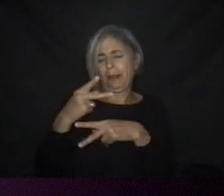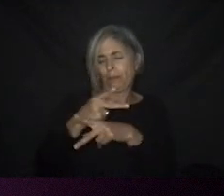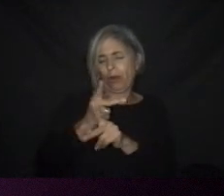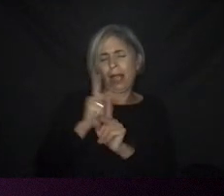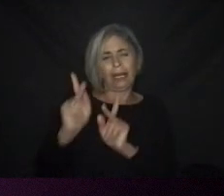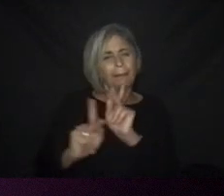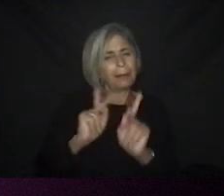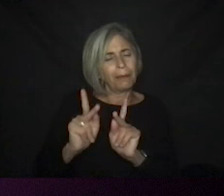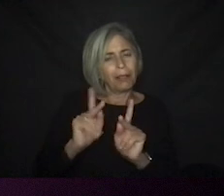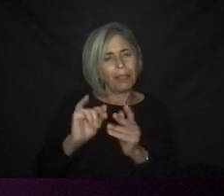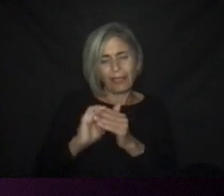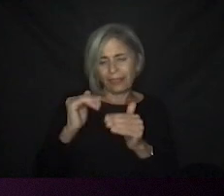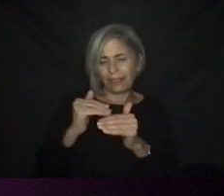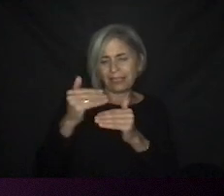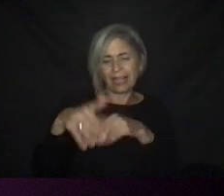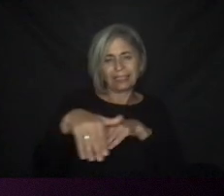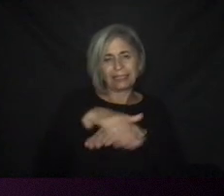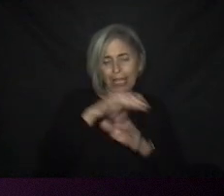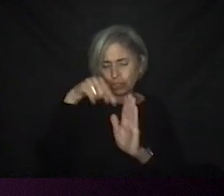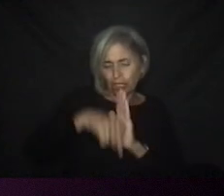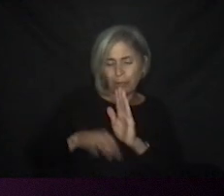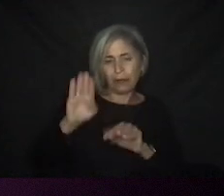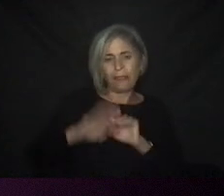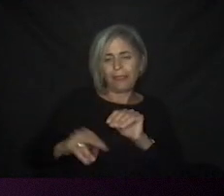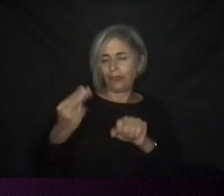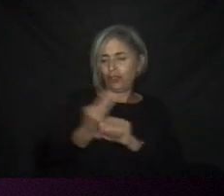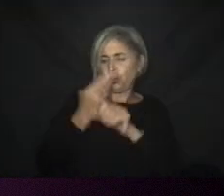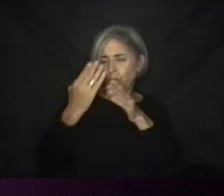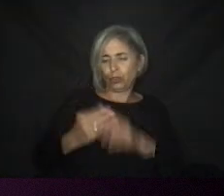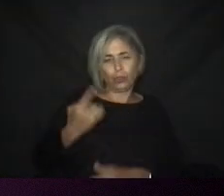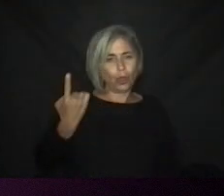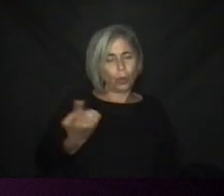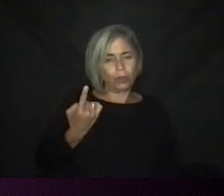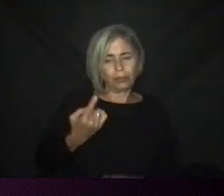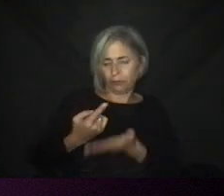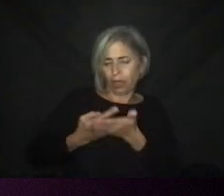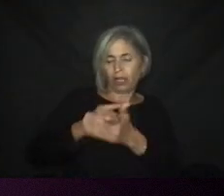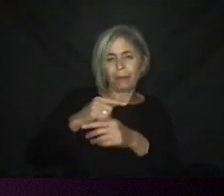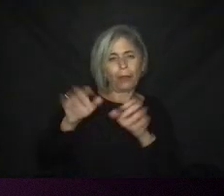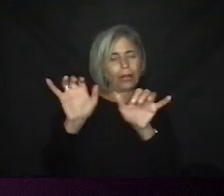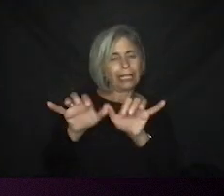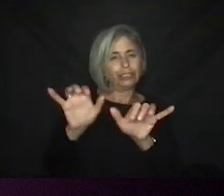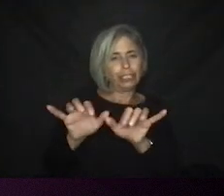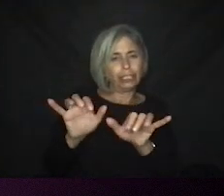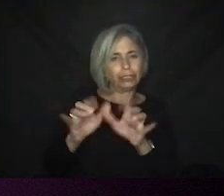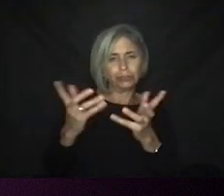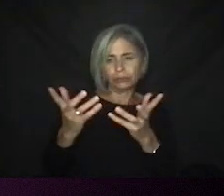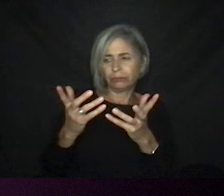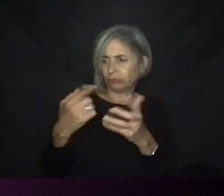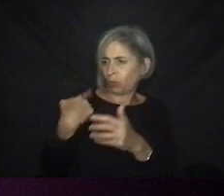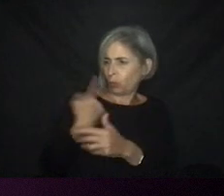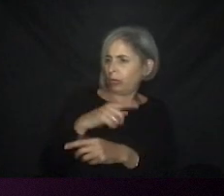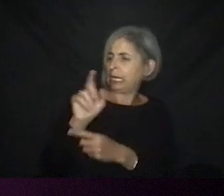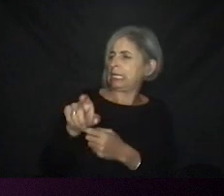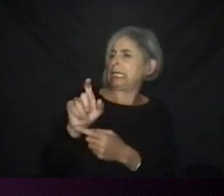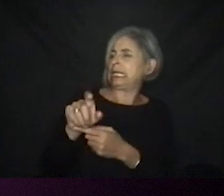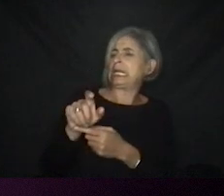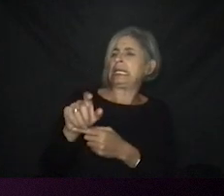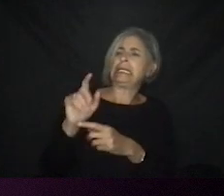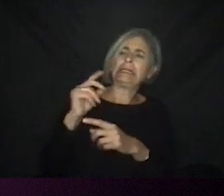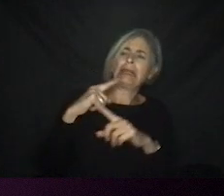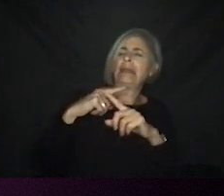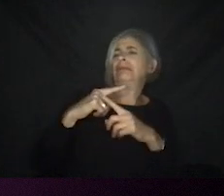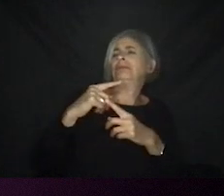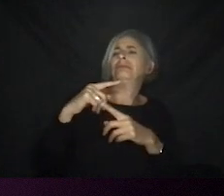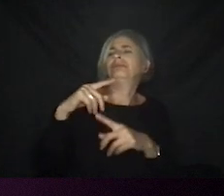people? That's the next layer deeper than just the users. So let's talk about how engineers go, "Well, we need, you know, X